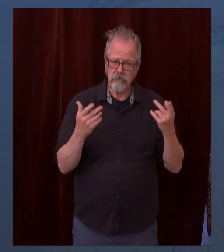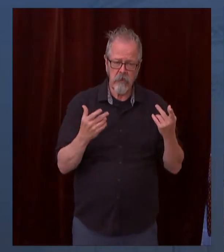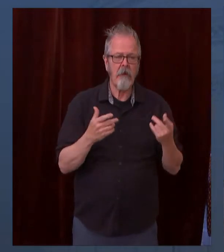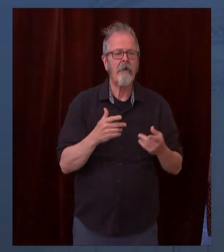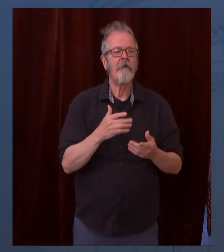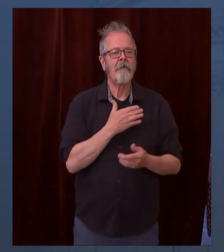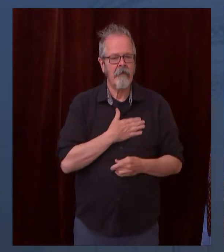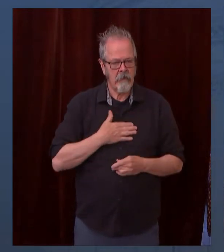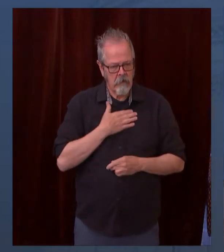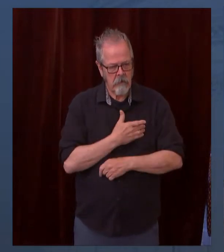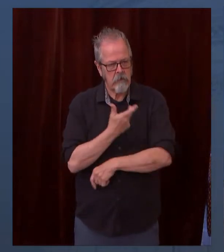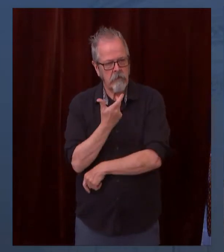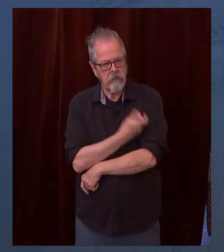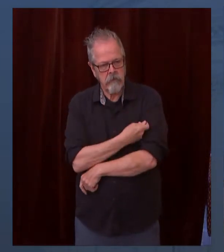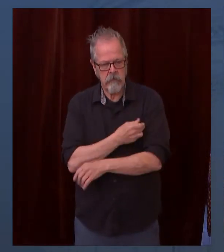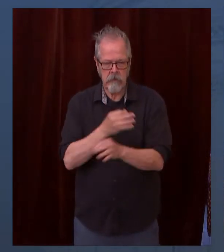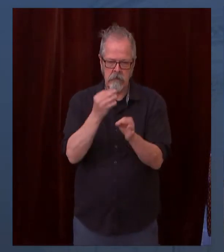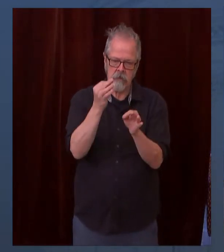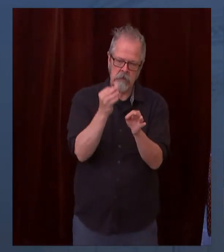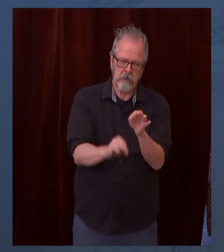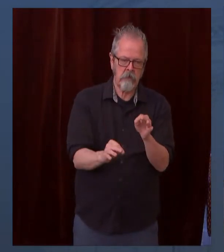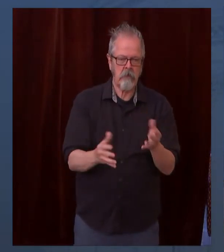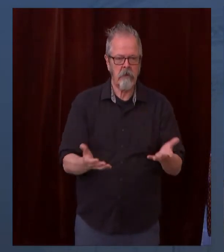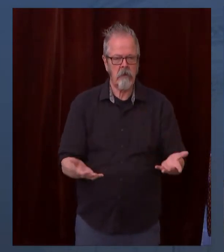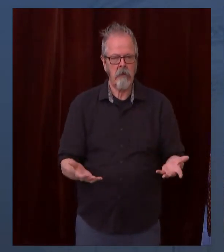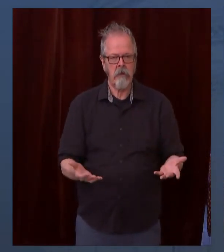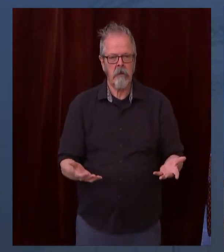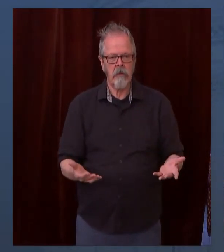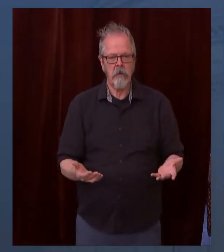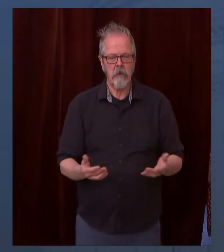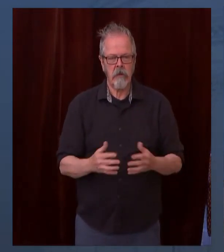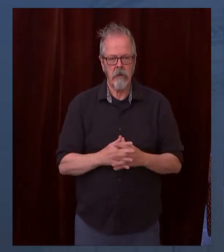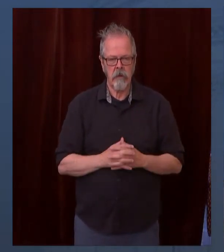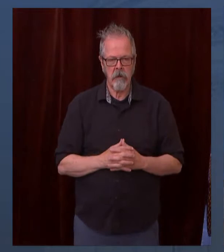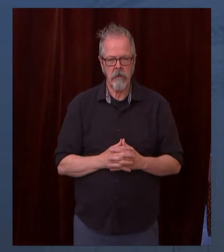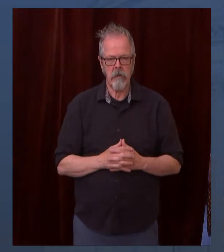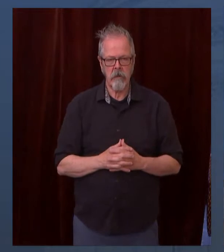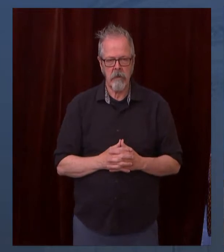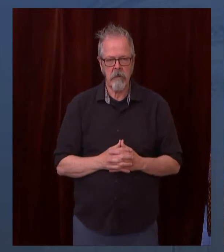this pandemic down, which we know it can if we will continue this effort.